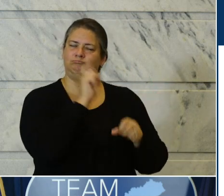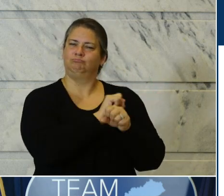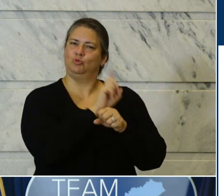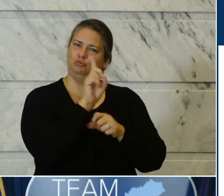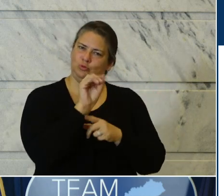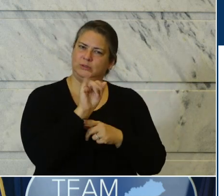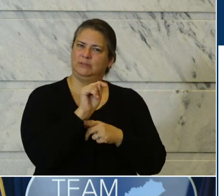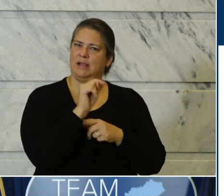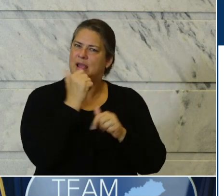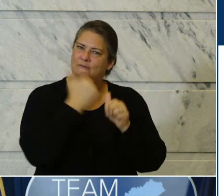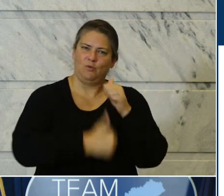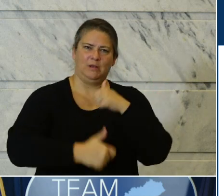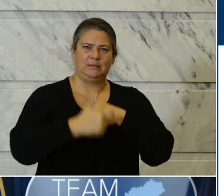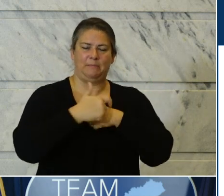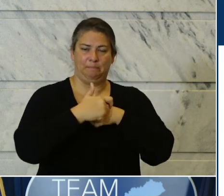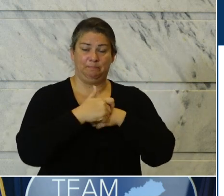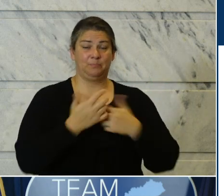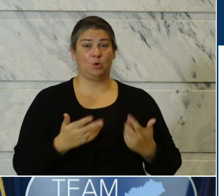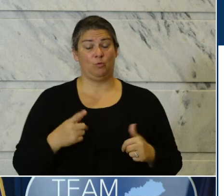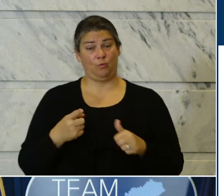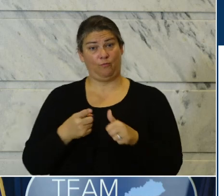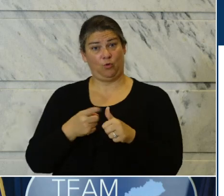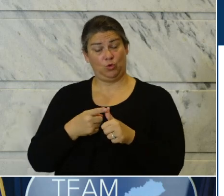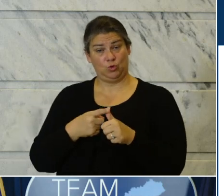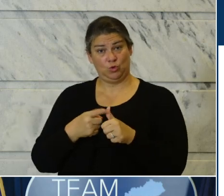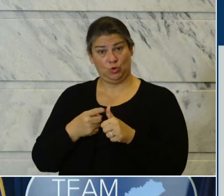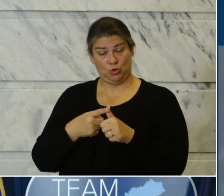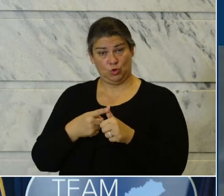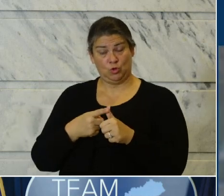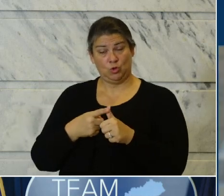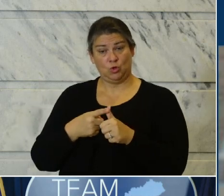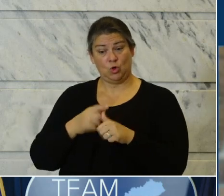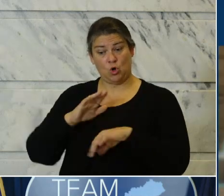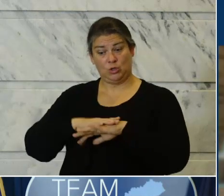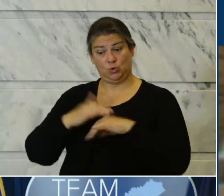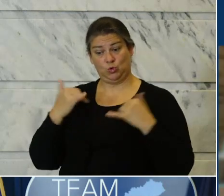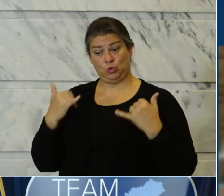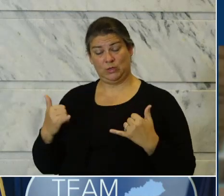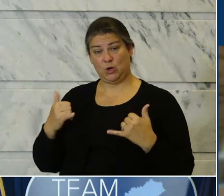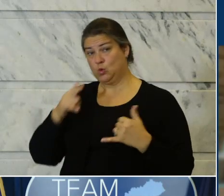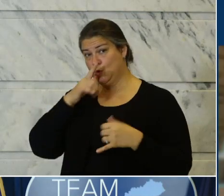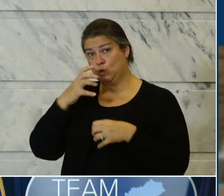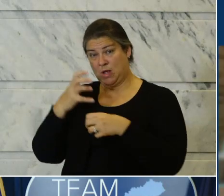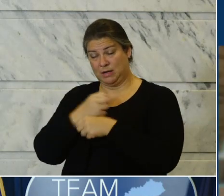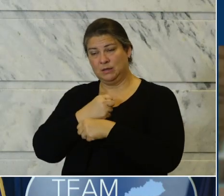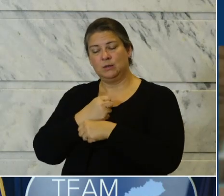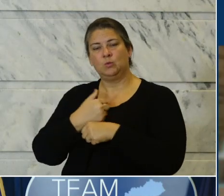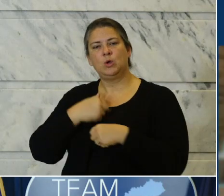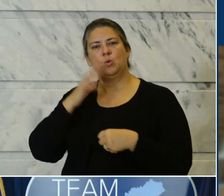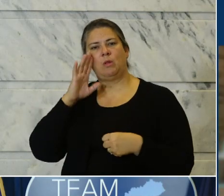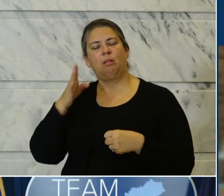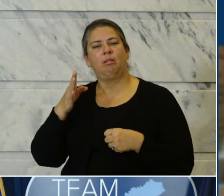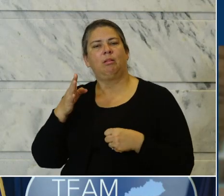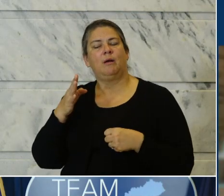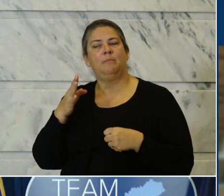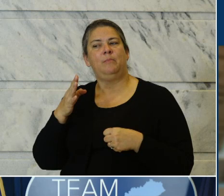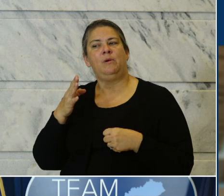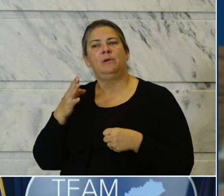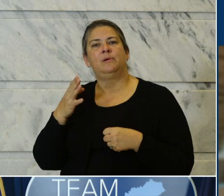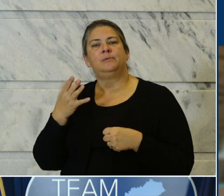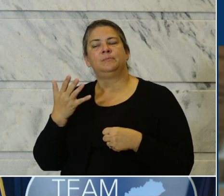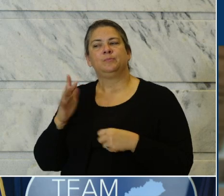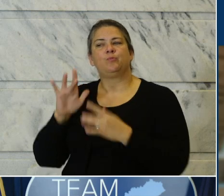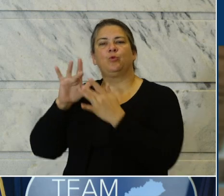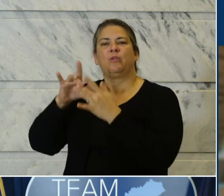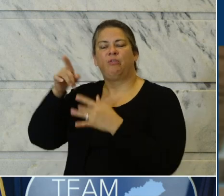time. So first, on today's winners, which we will be reaching out to and offering one